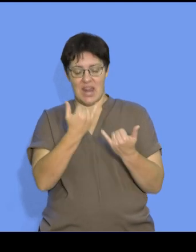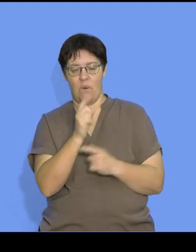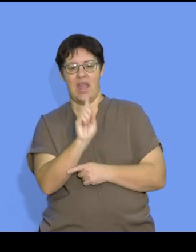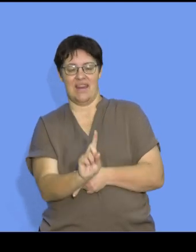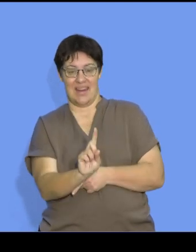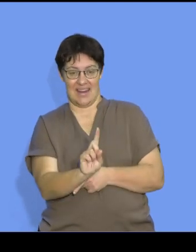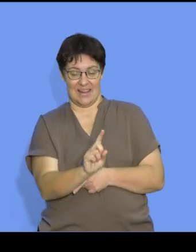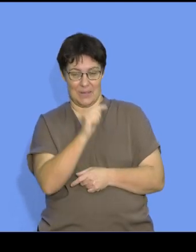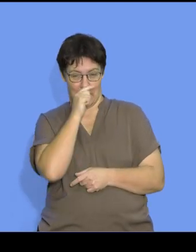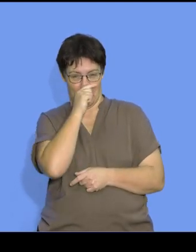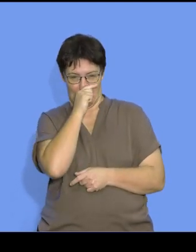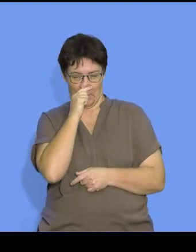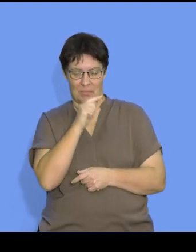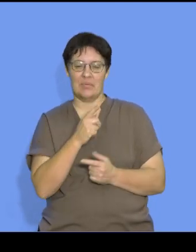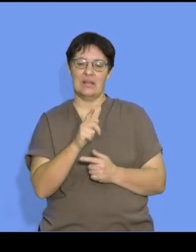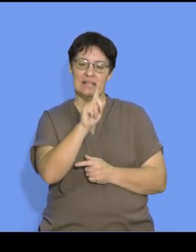n is.